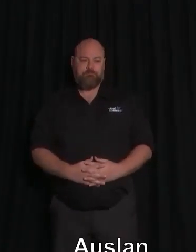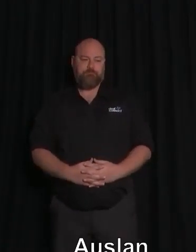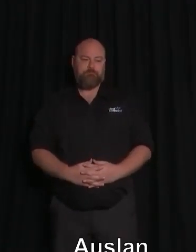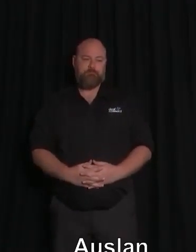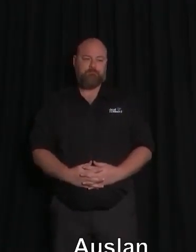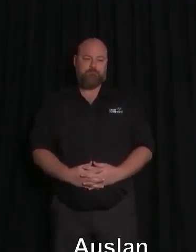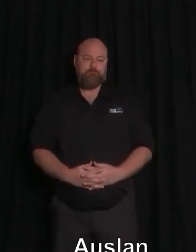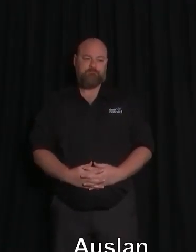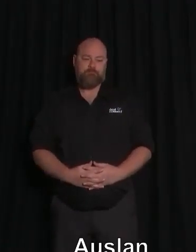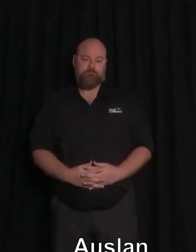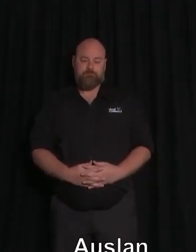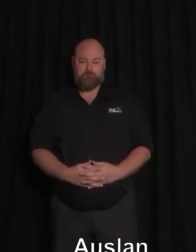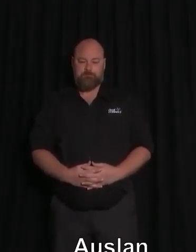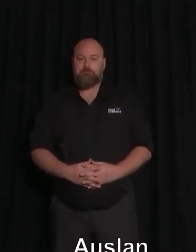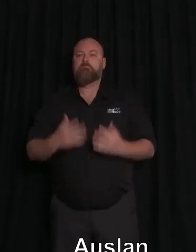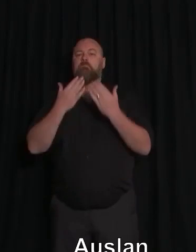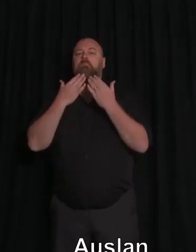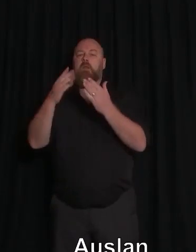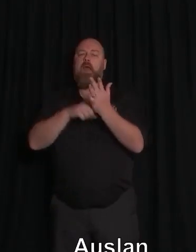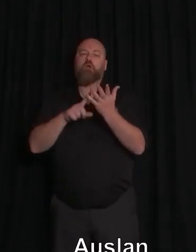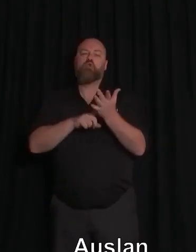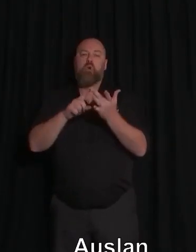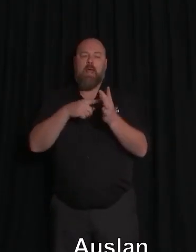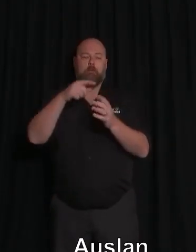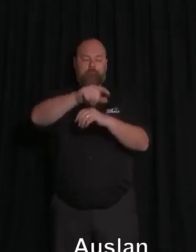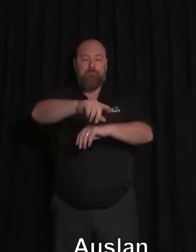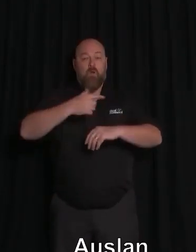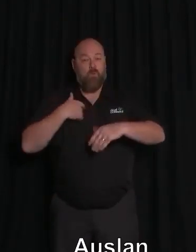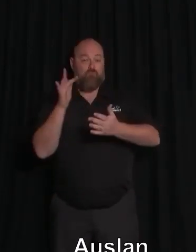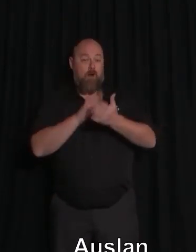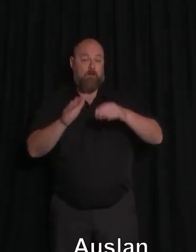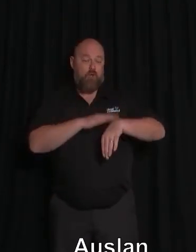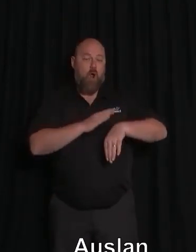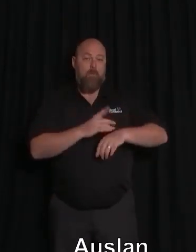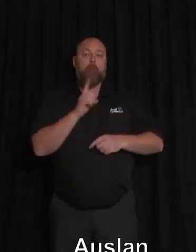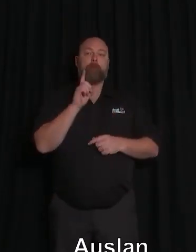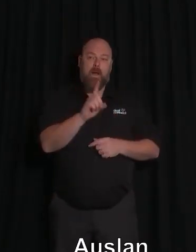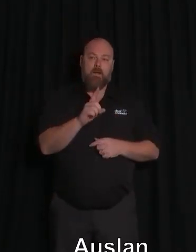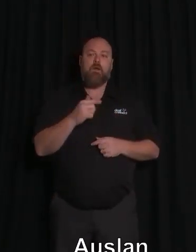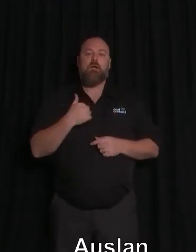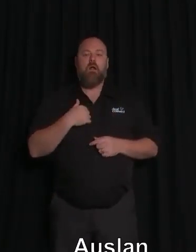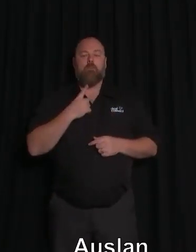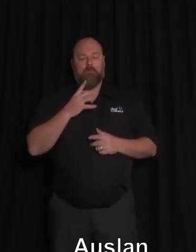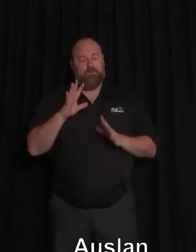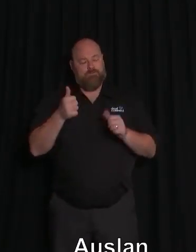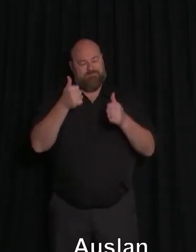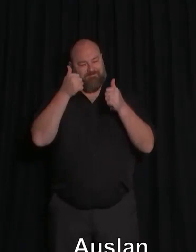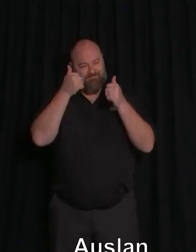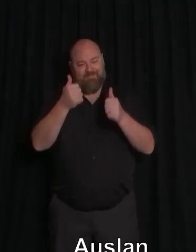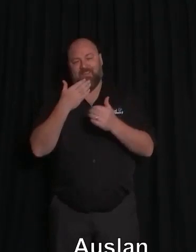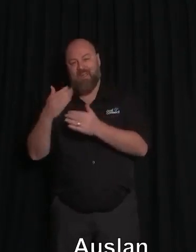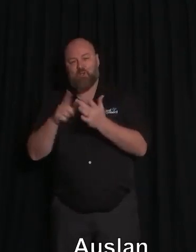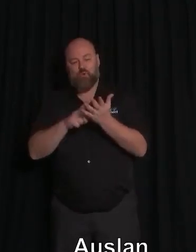Thanks, Julia. We are at time, but I'm going to give each, apart from Julia, every other, because that was a very strong call to action to us